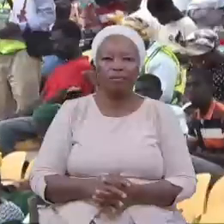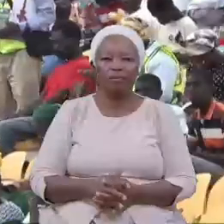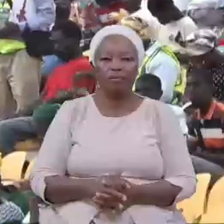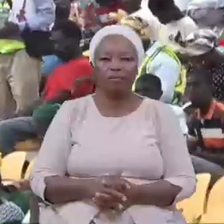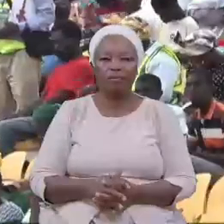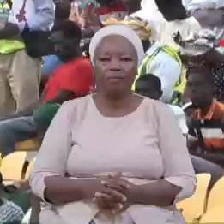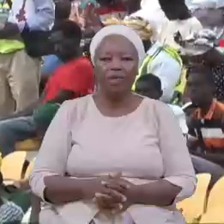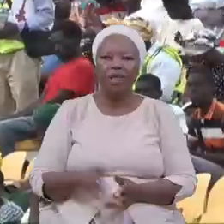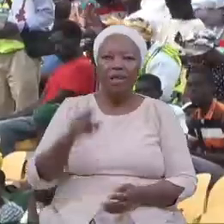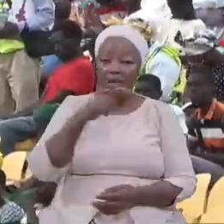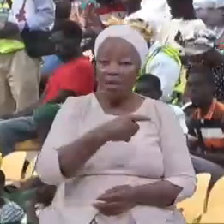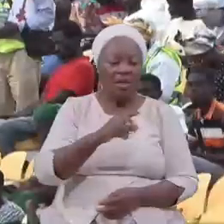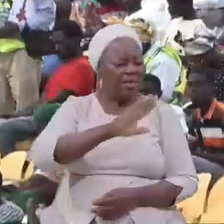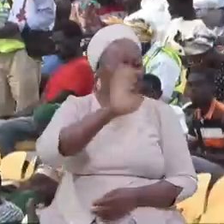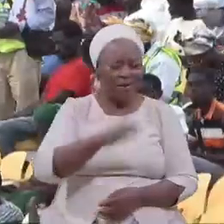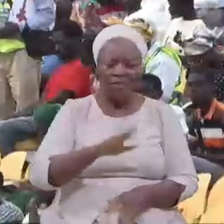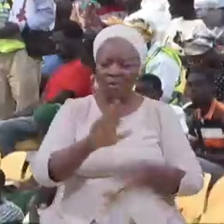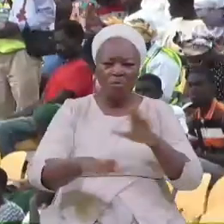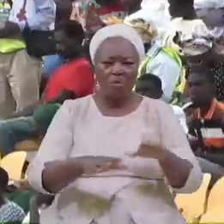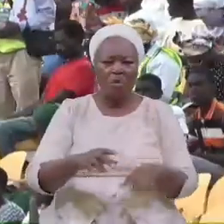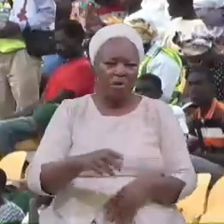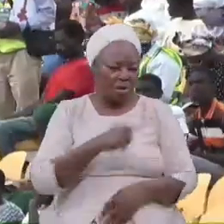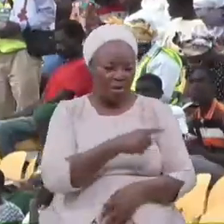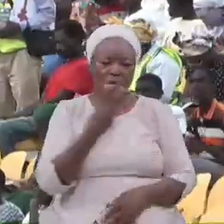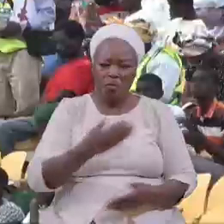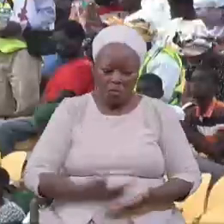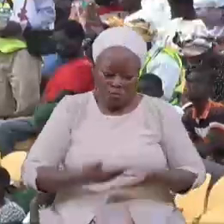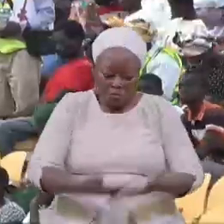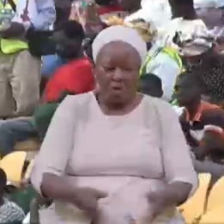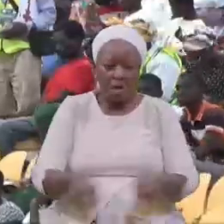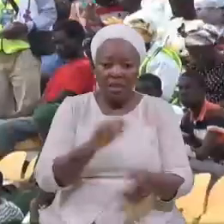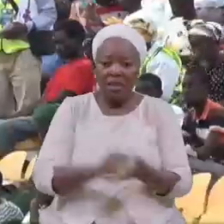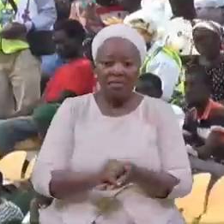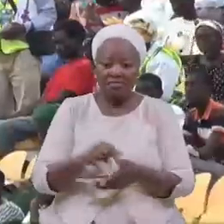He never walked. He was born like that, paralyzed.